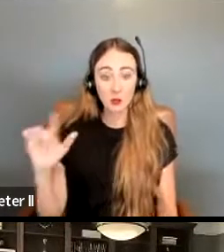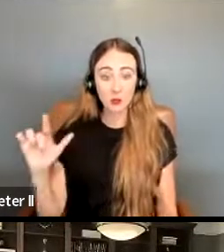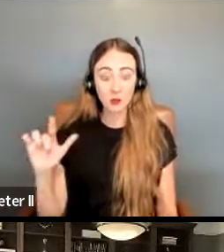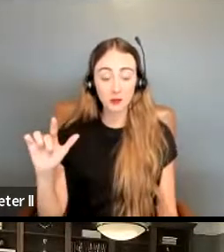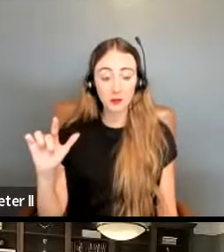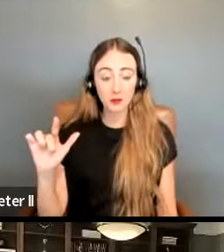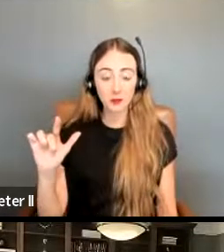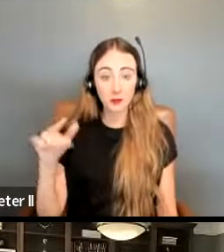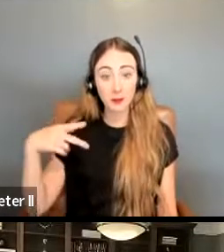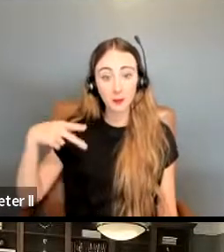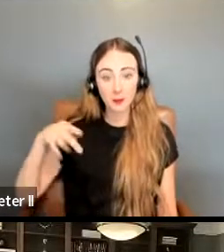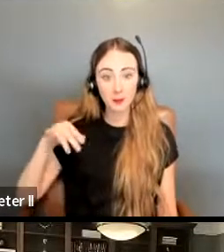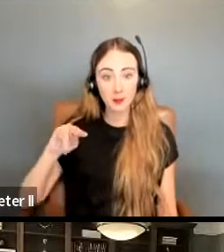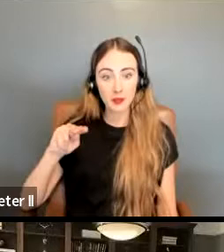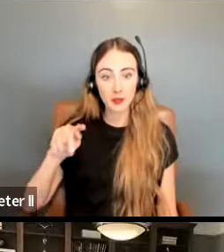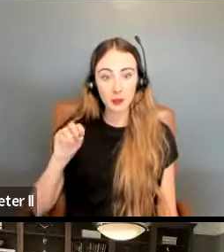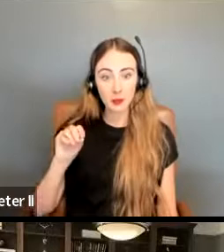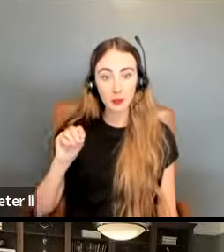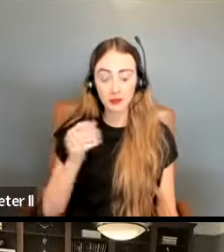Councilmember Pinto.